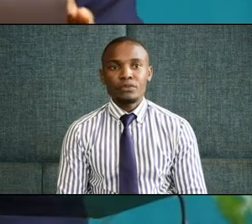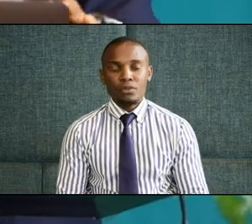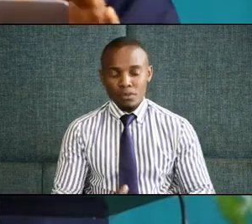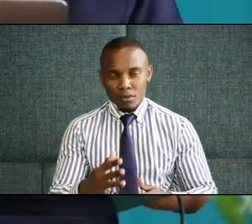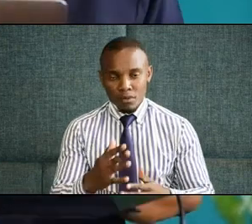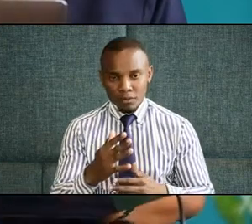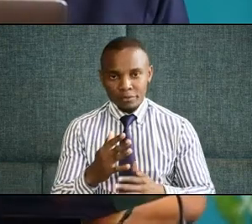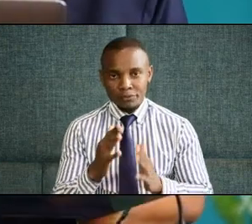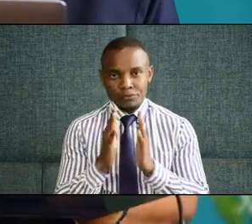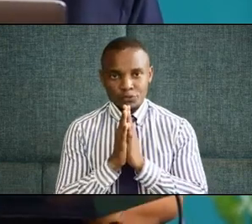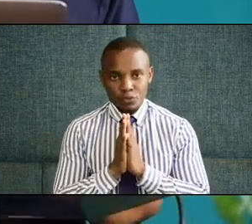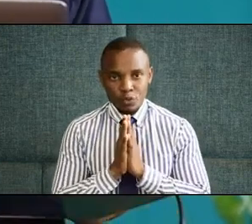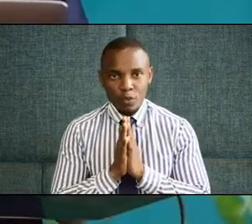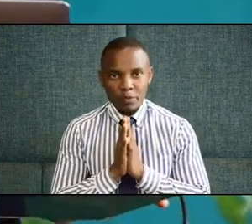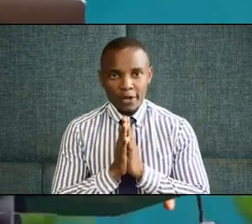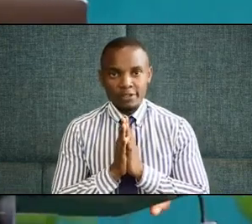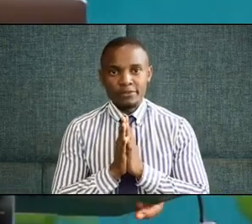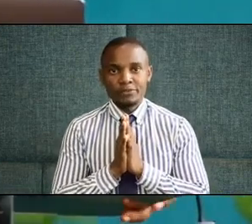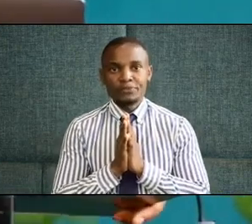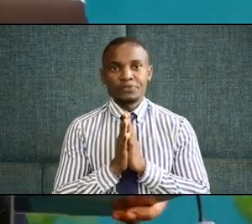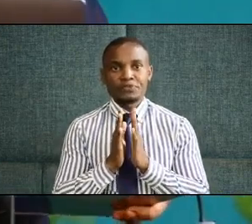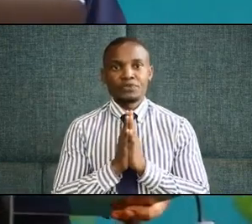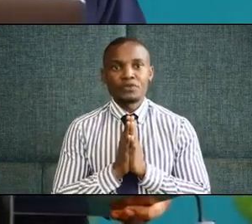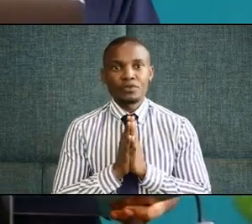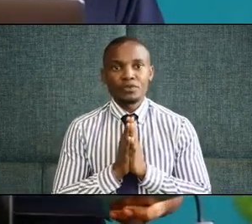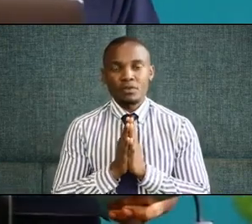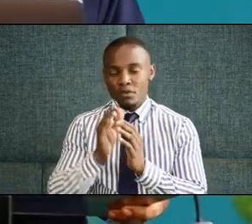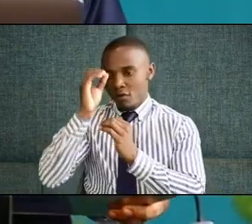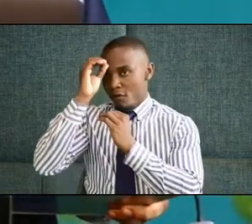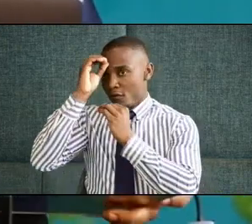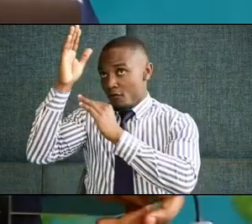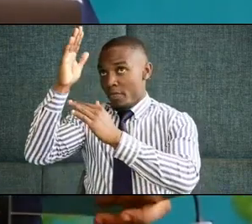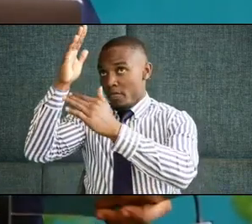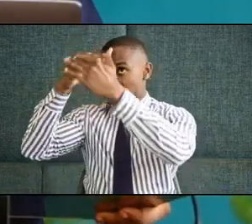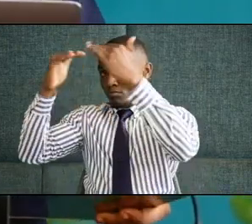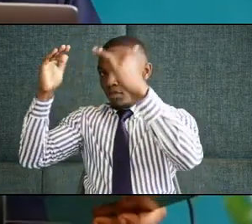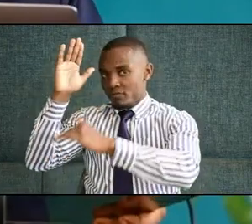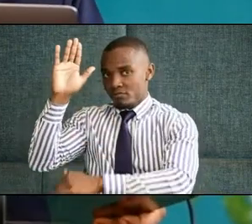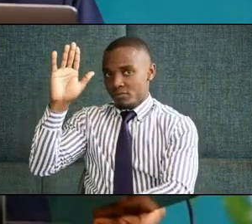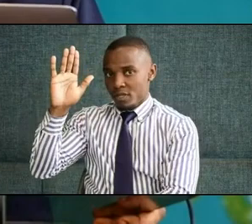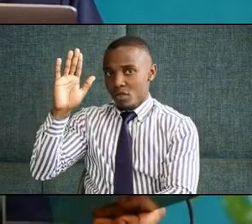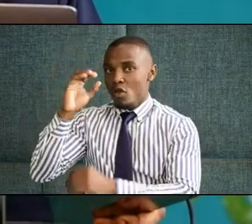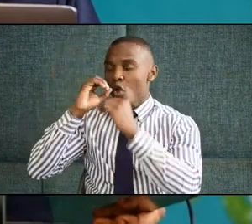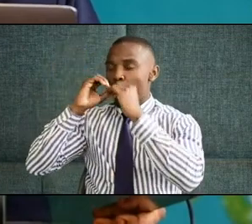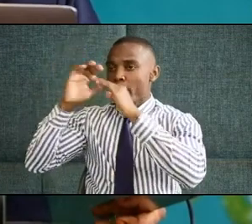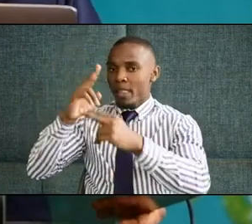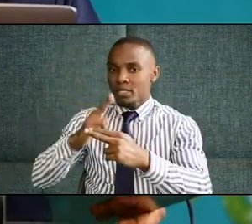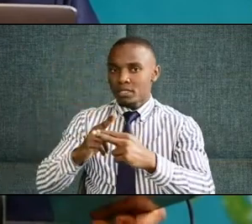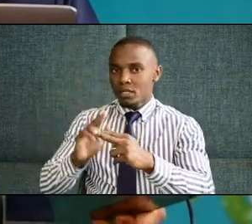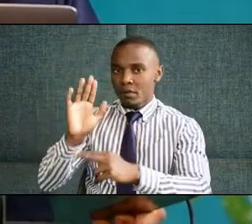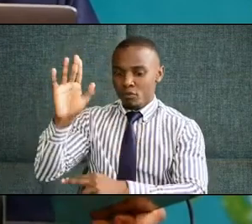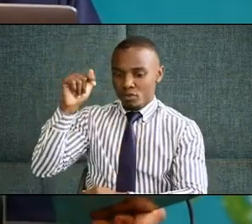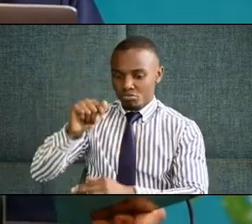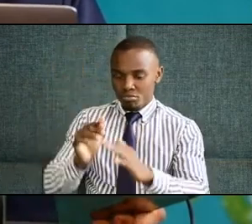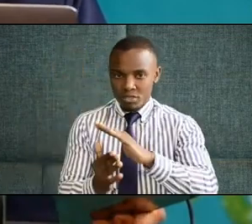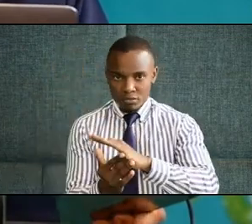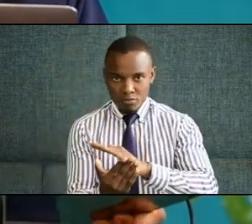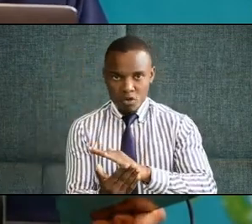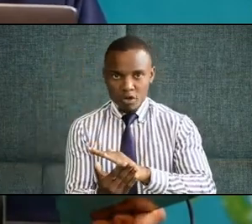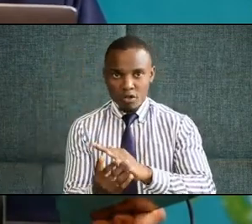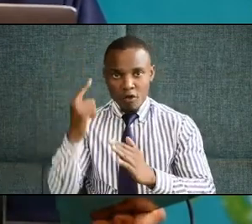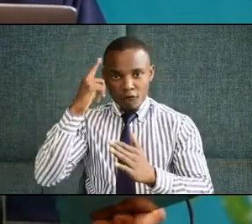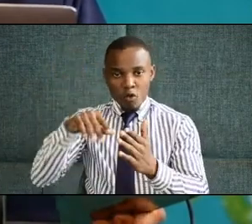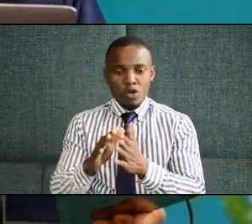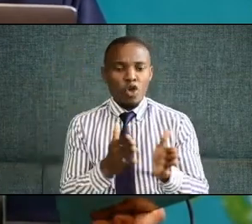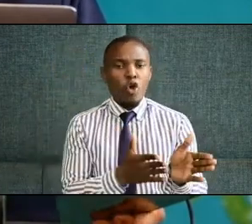Let's bow our heads and let us pray. Father in heaven, we bless your name this morning for